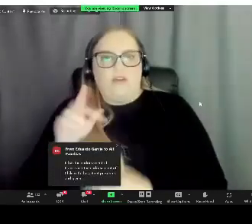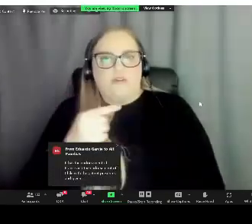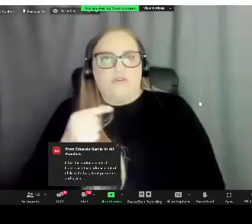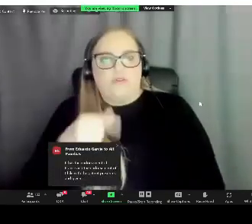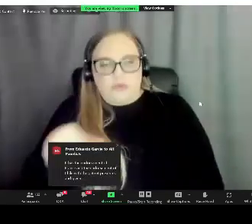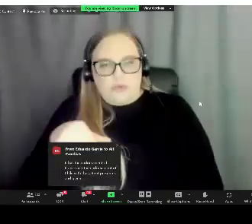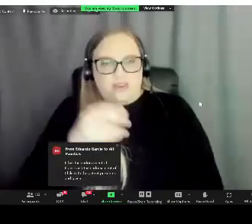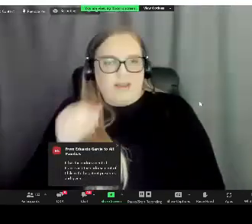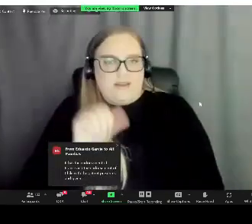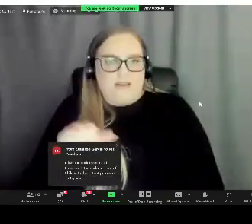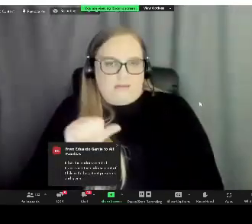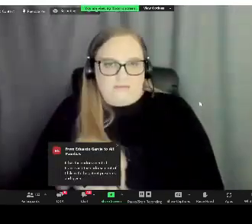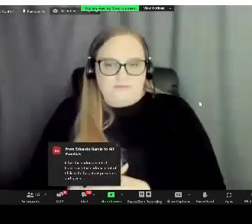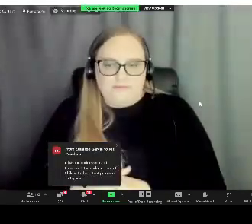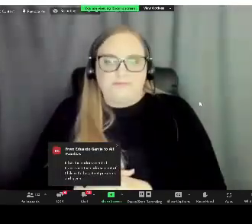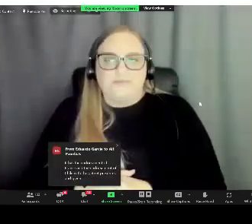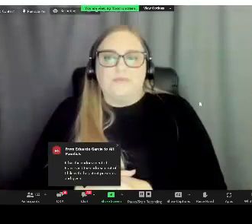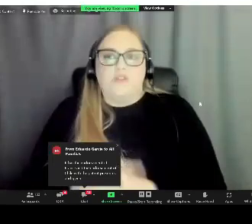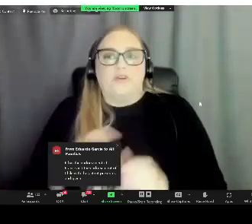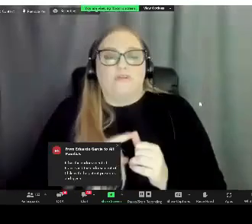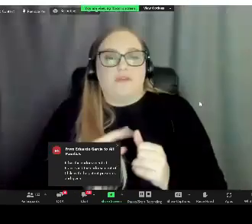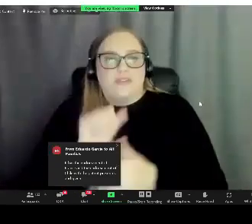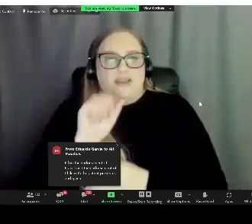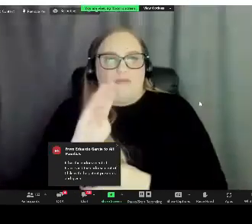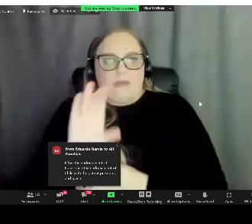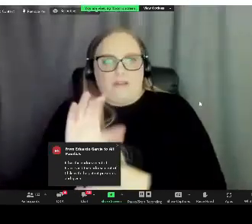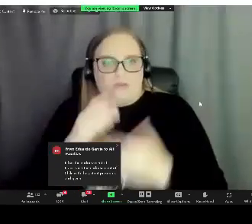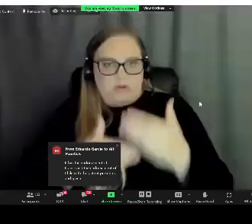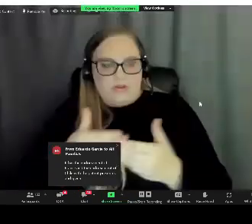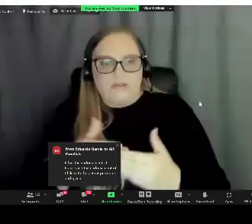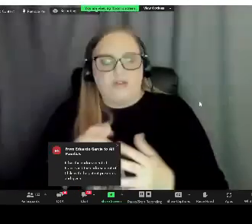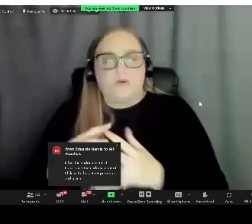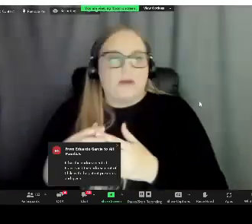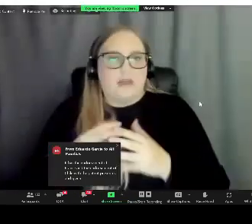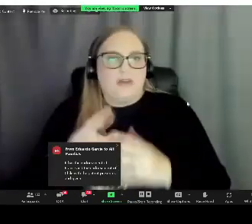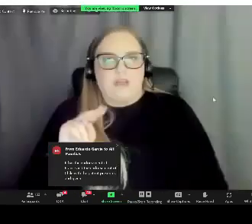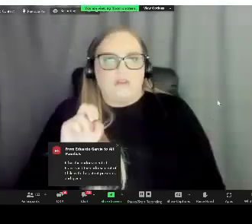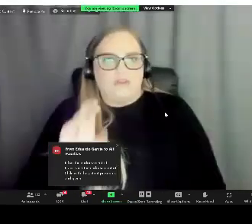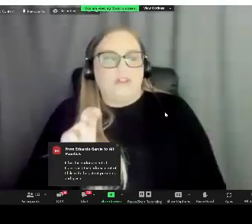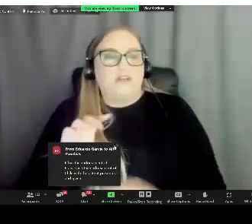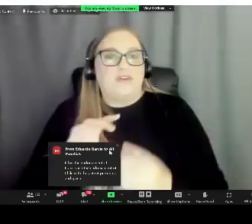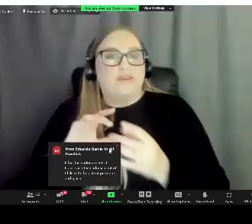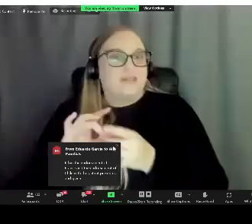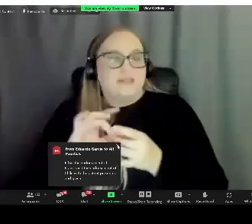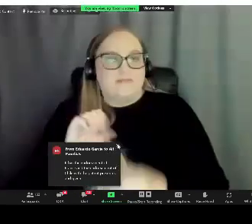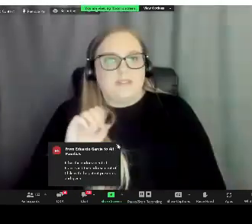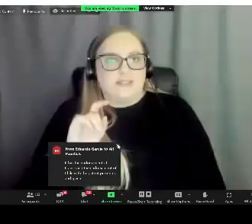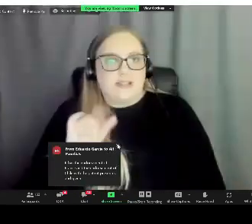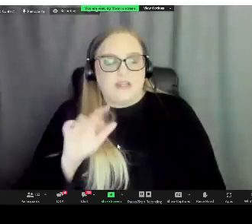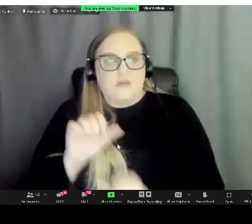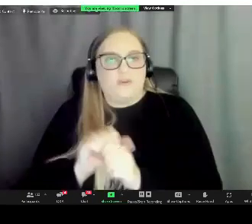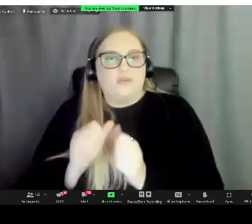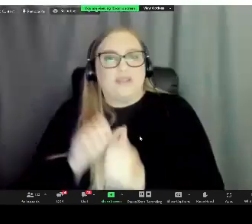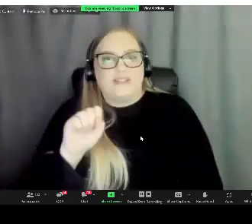them. So first, in alphabetical order, American Nuclear Society will work with the South Carolina University's Research and